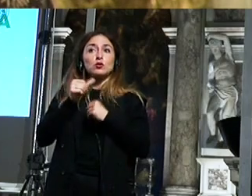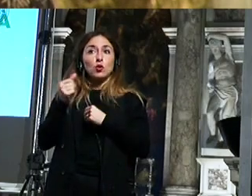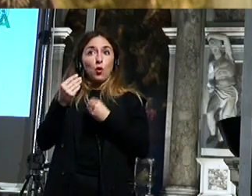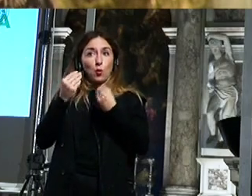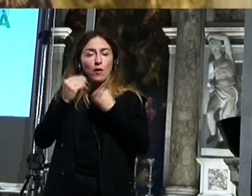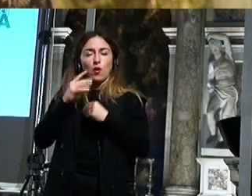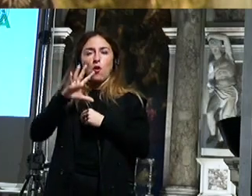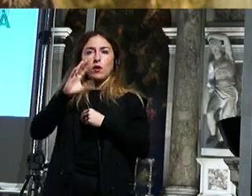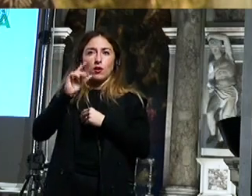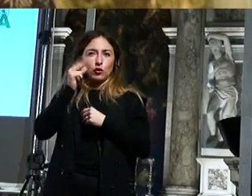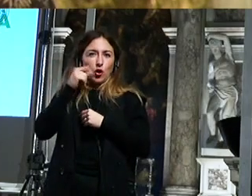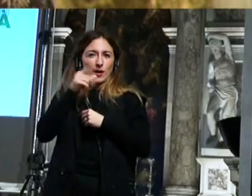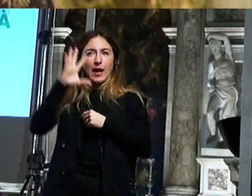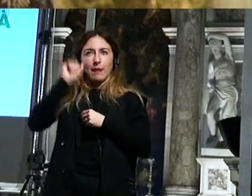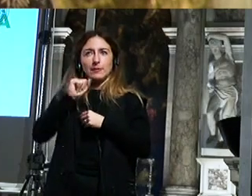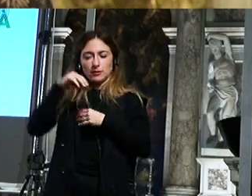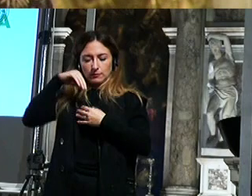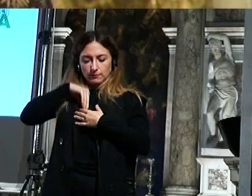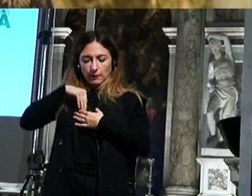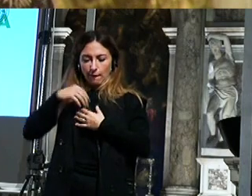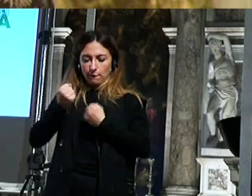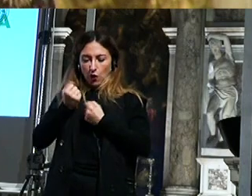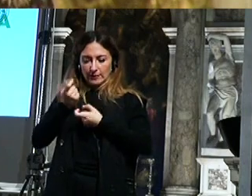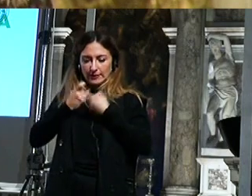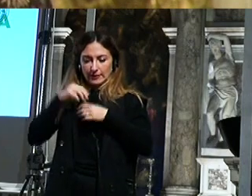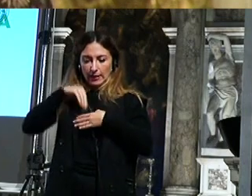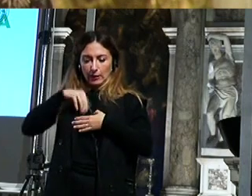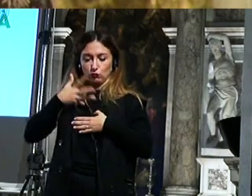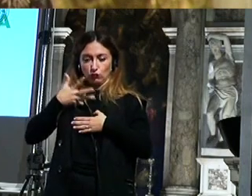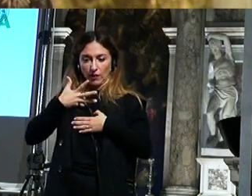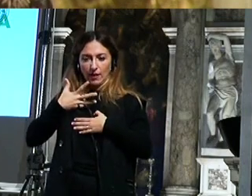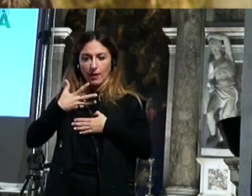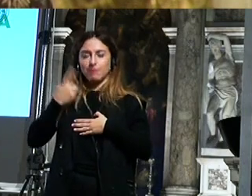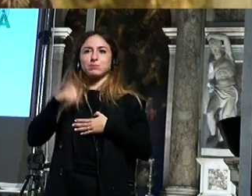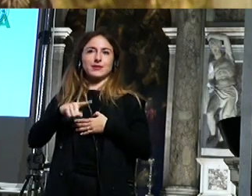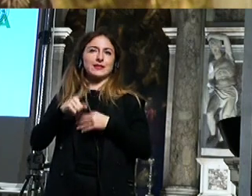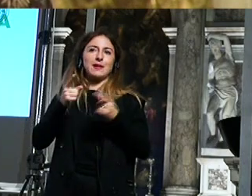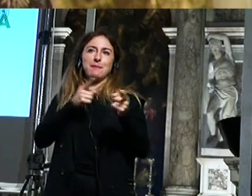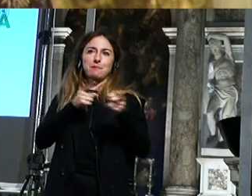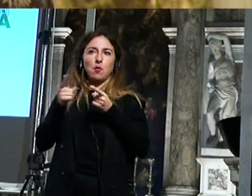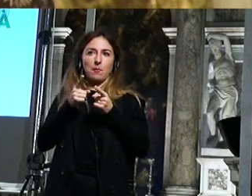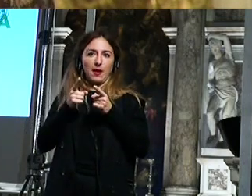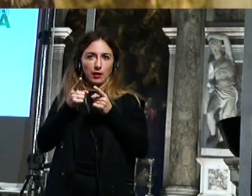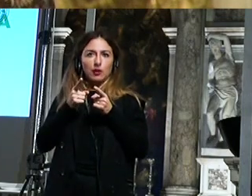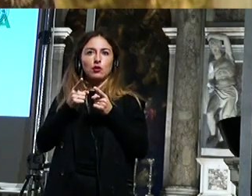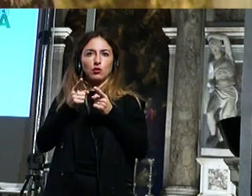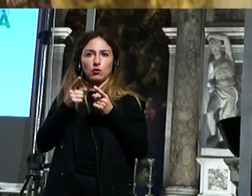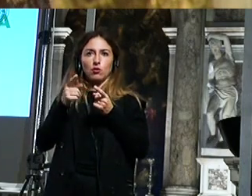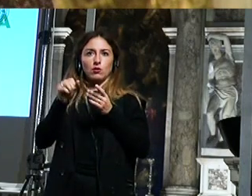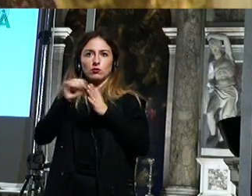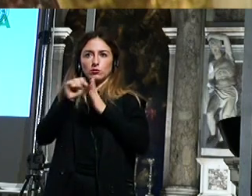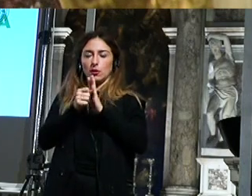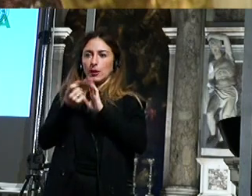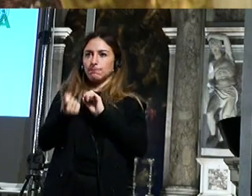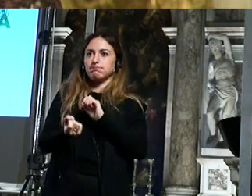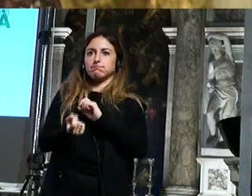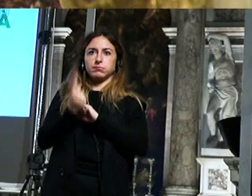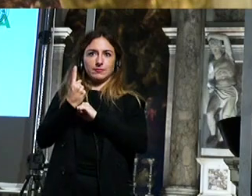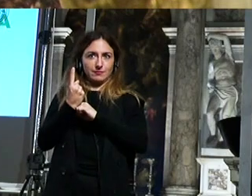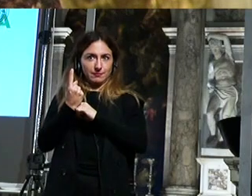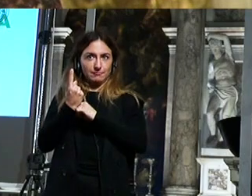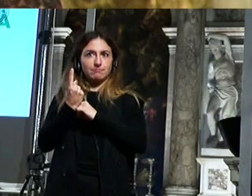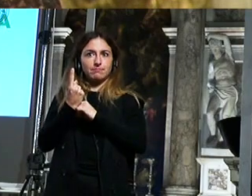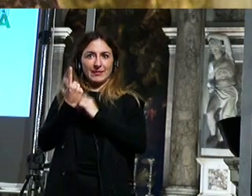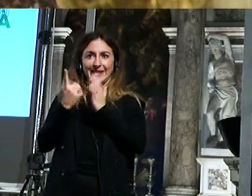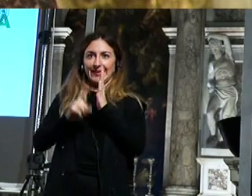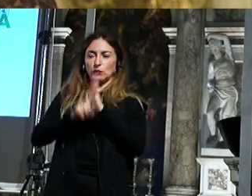of revelation that the story is driving toward, but it took me years to get there. And I just want to say one nice